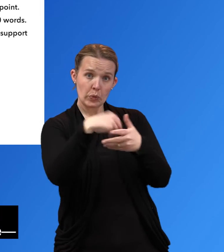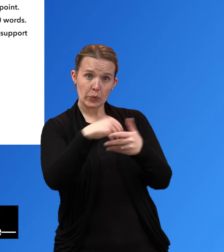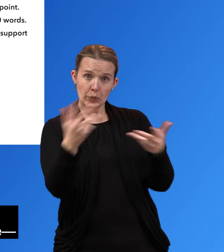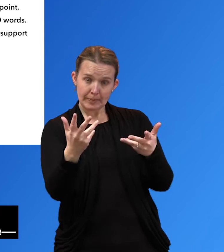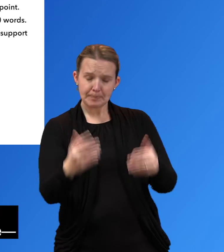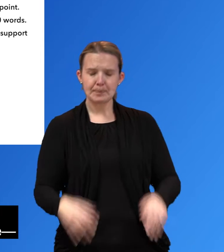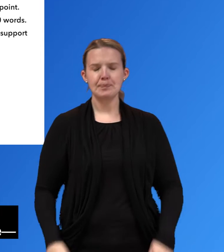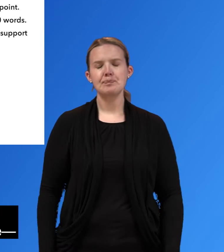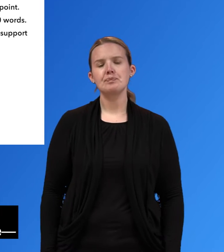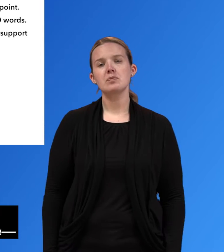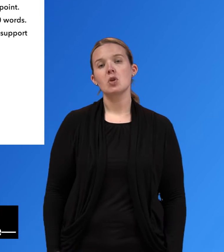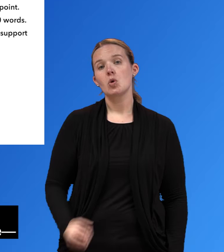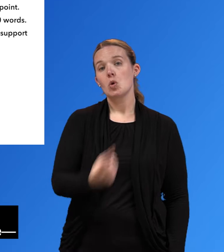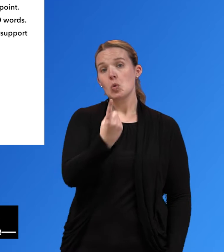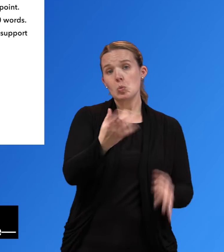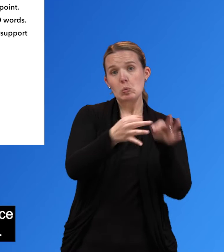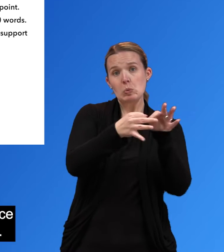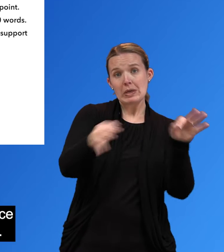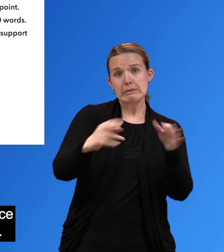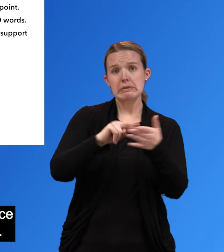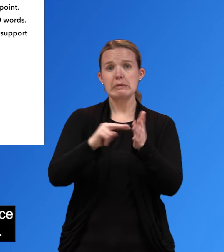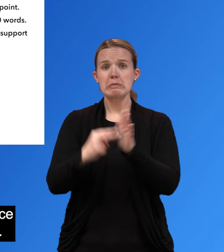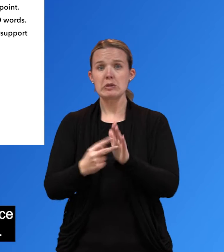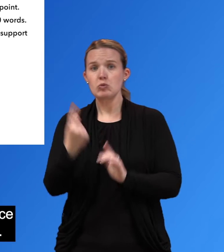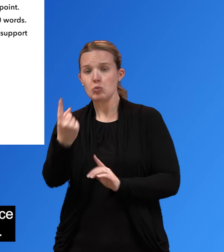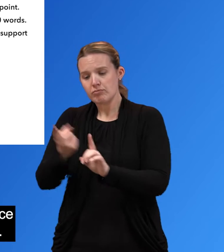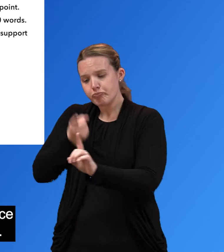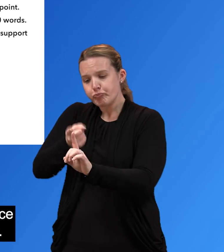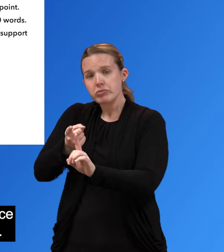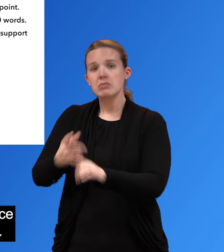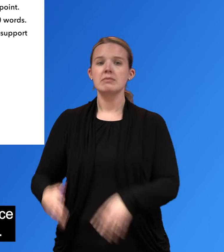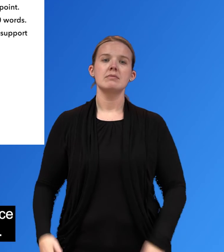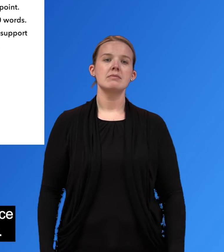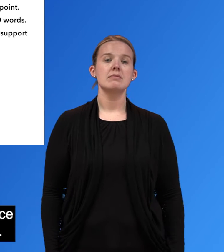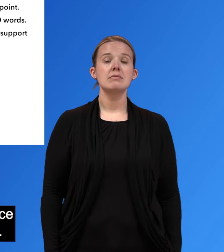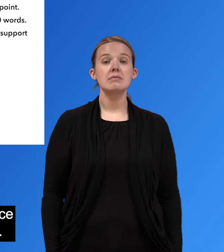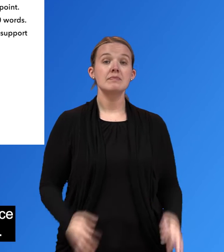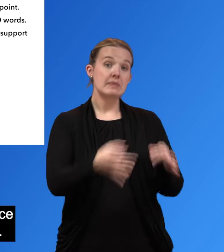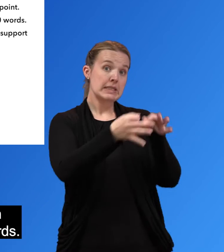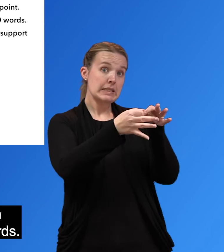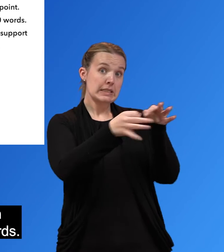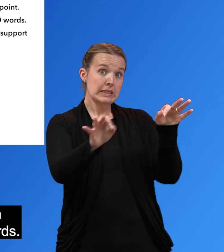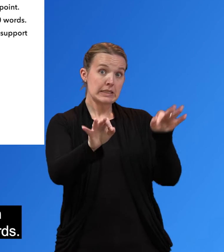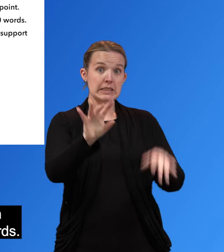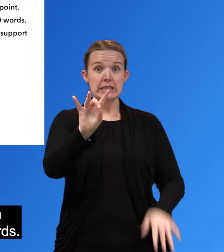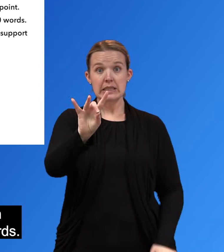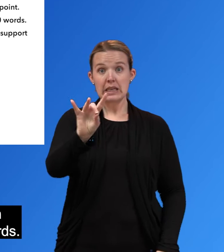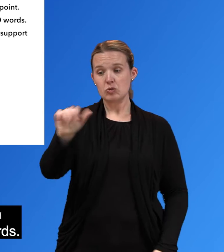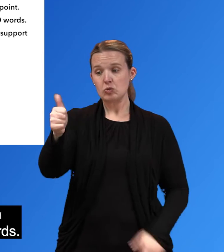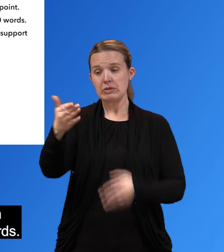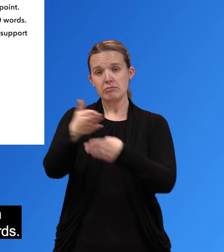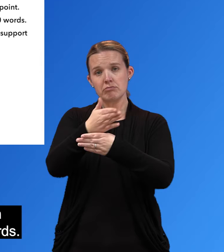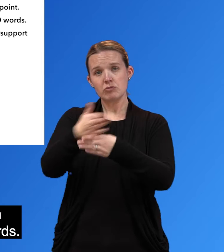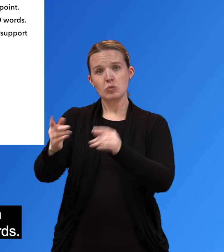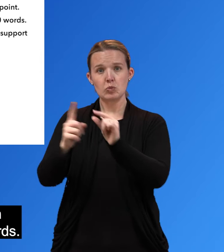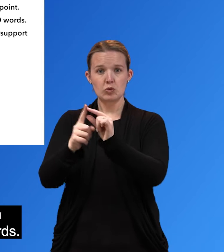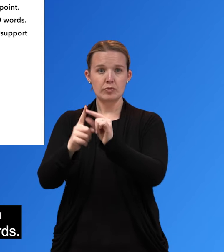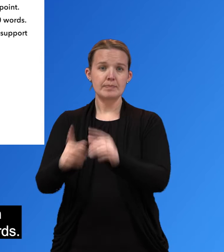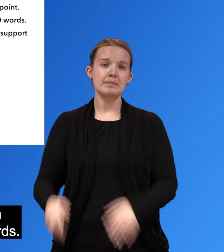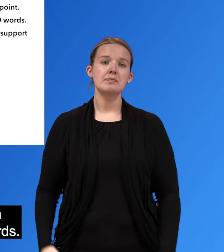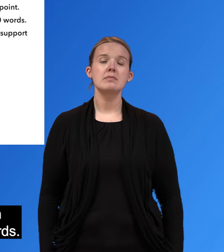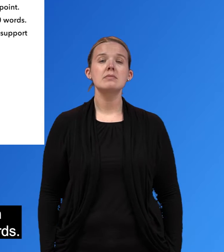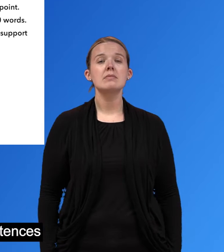Sentence level guidelines include: limit each sentence to one key point. Sentence length should be 8 to 10